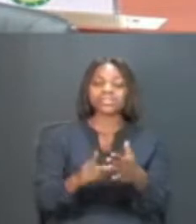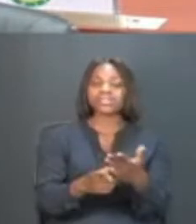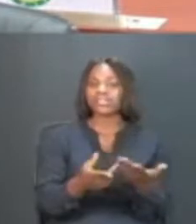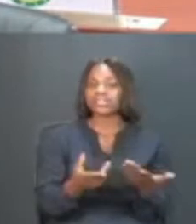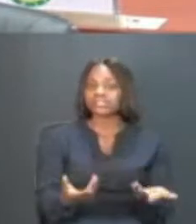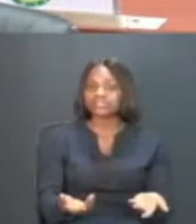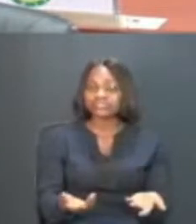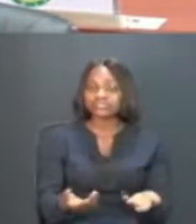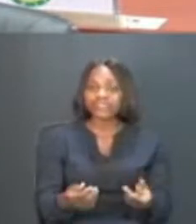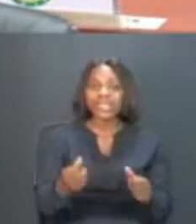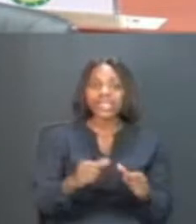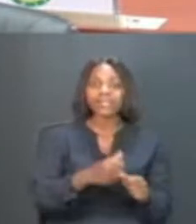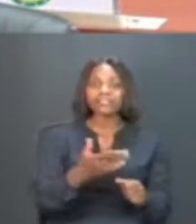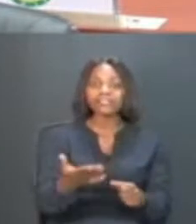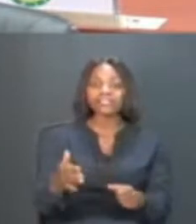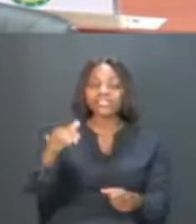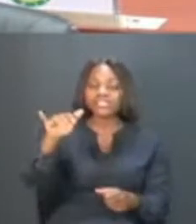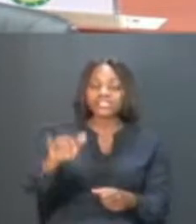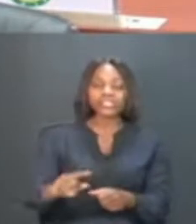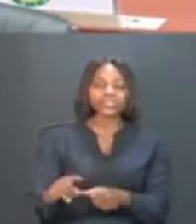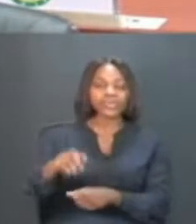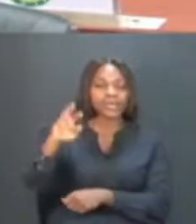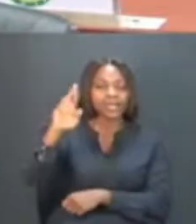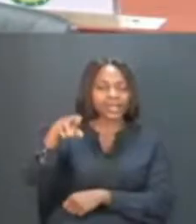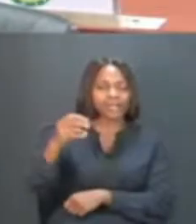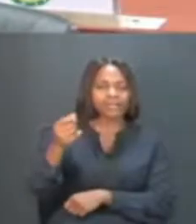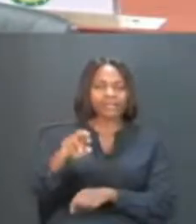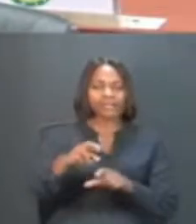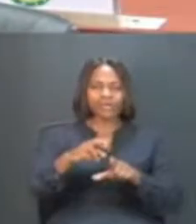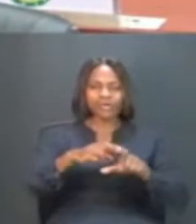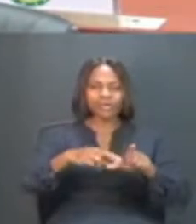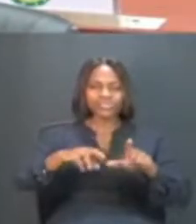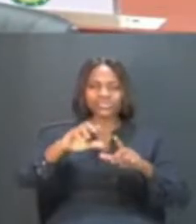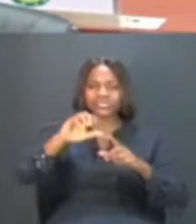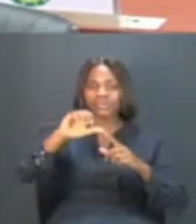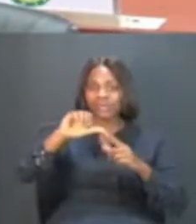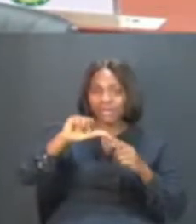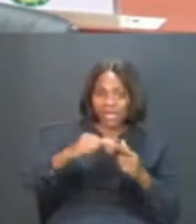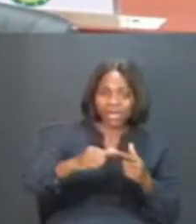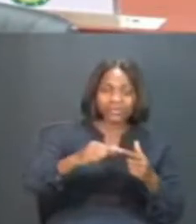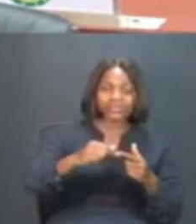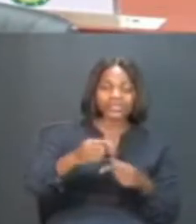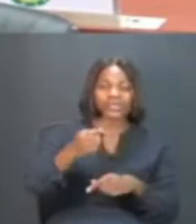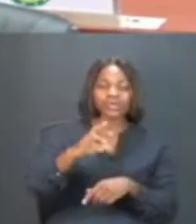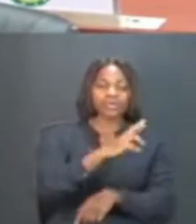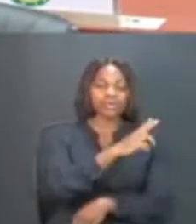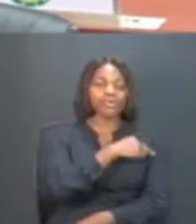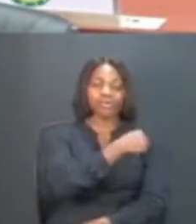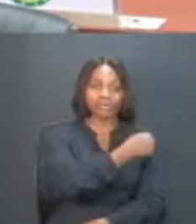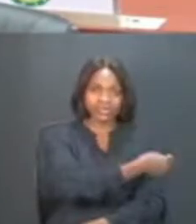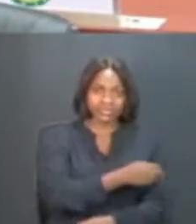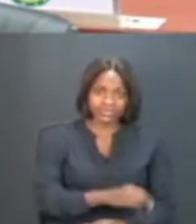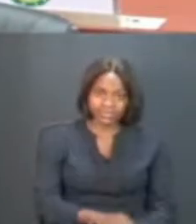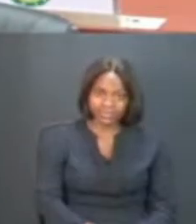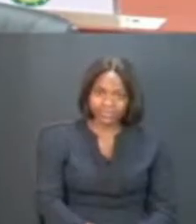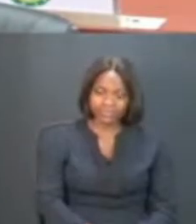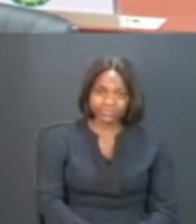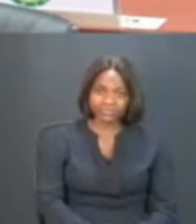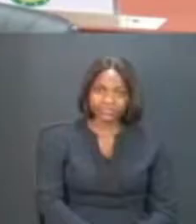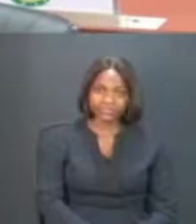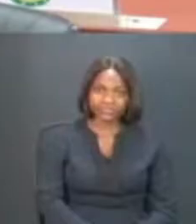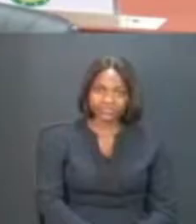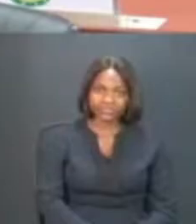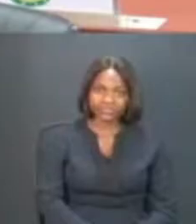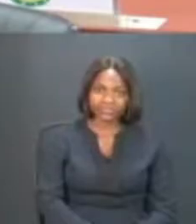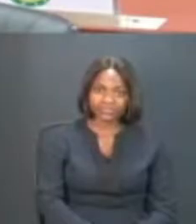either Accra or just the regional capitals or the regional hospitals. And the